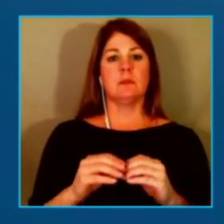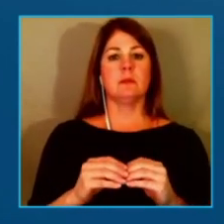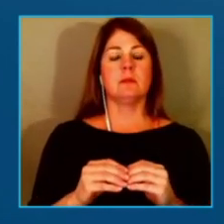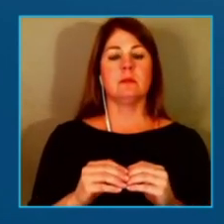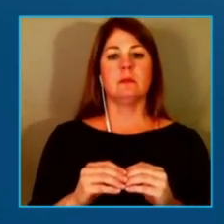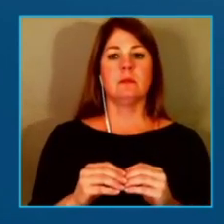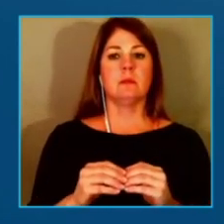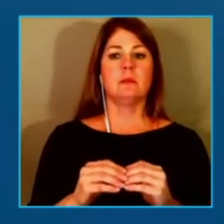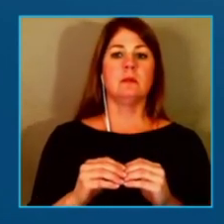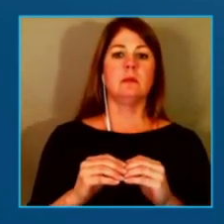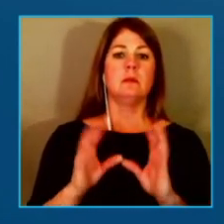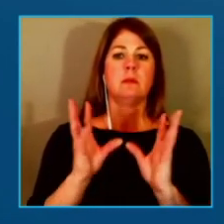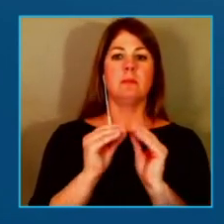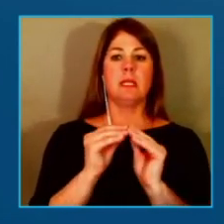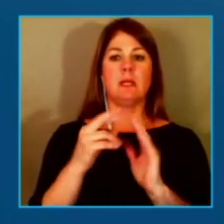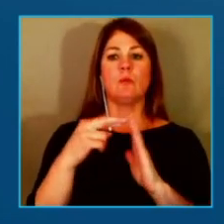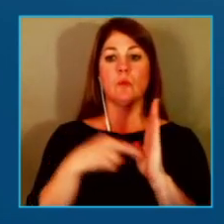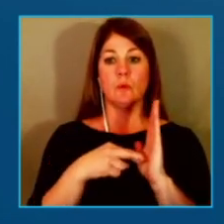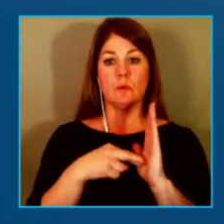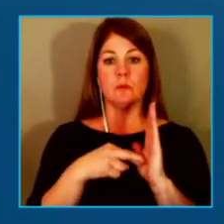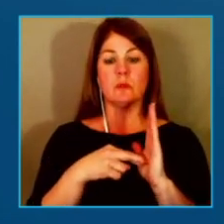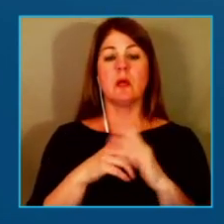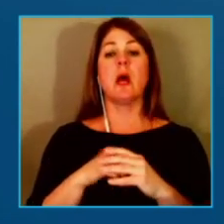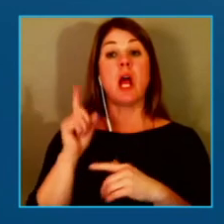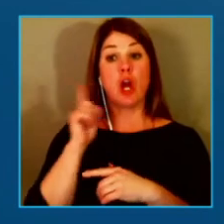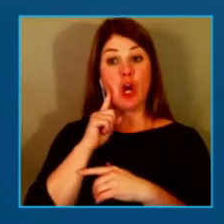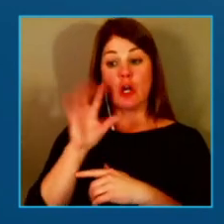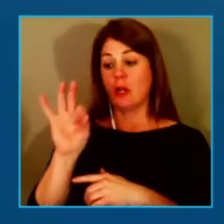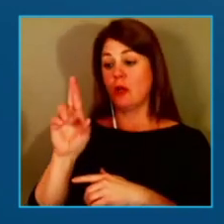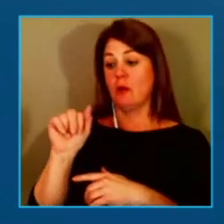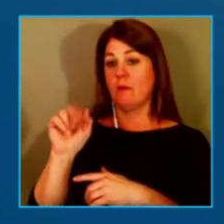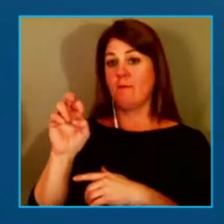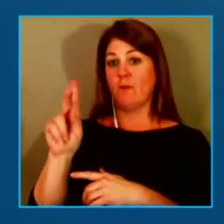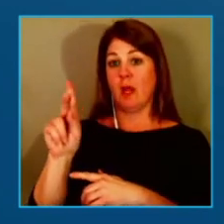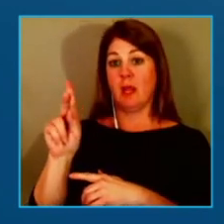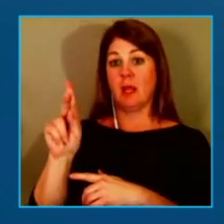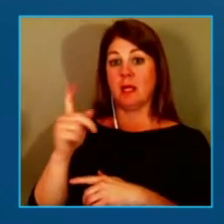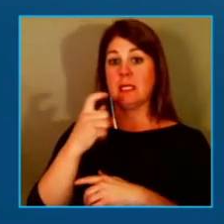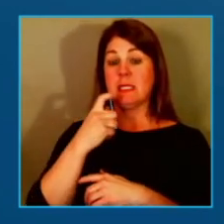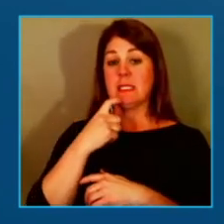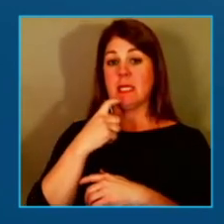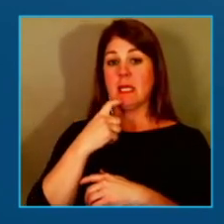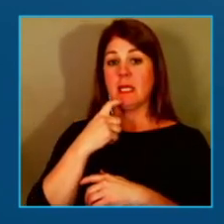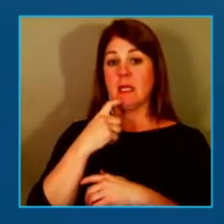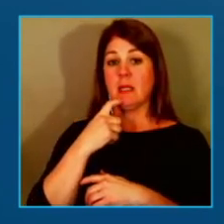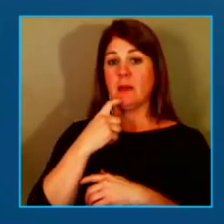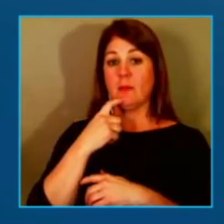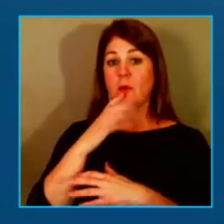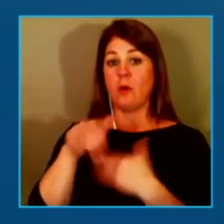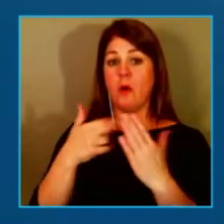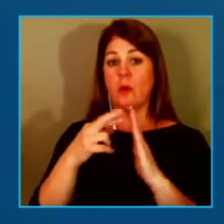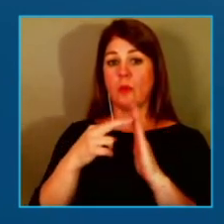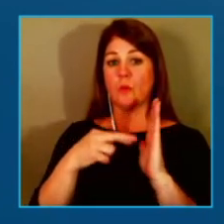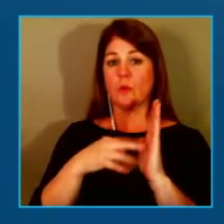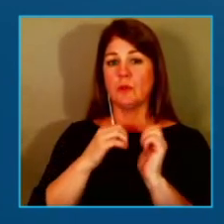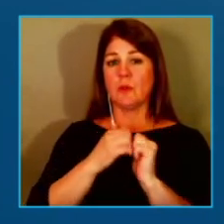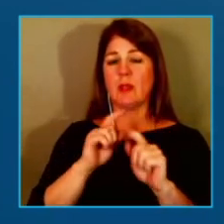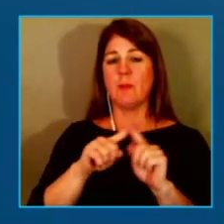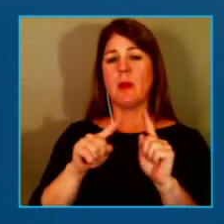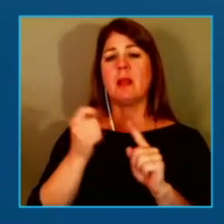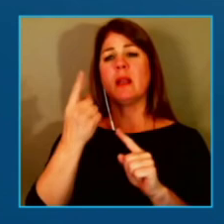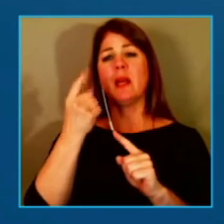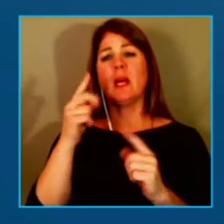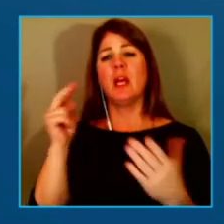I hear what Frank said about Robert Rules of Order. But when you look at